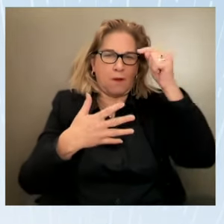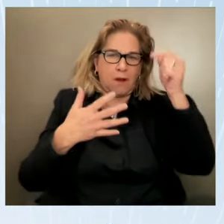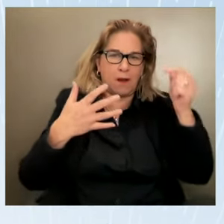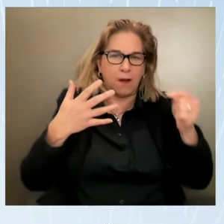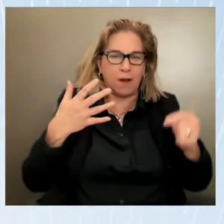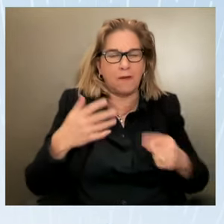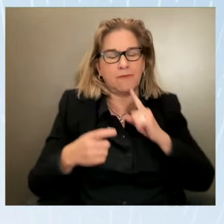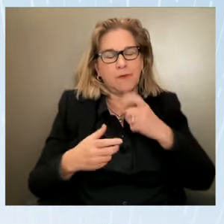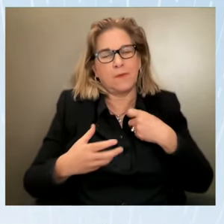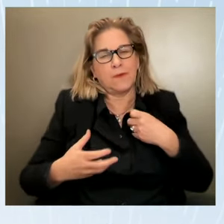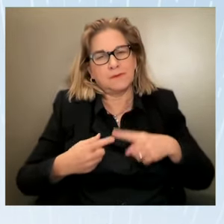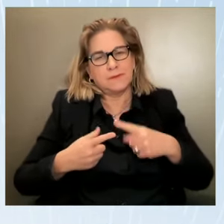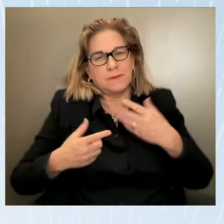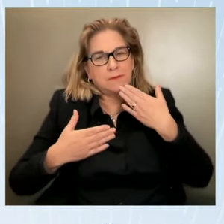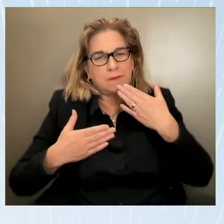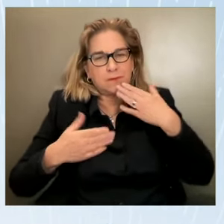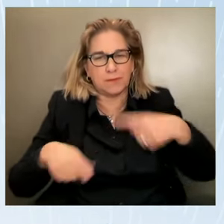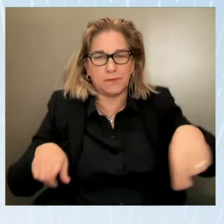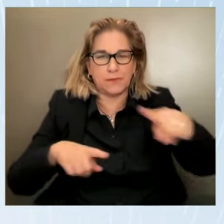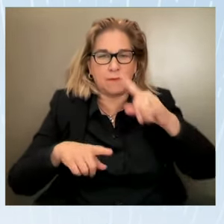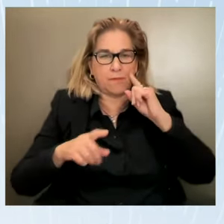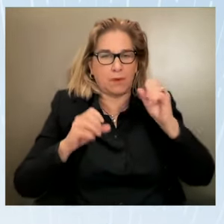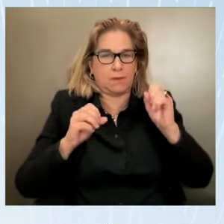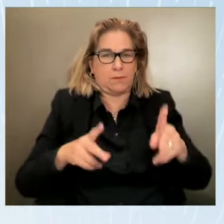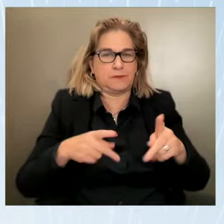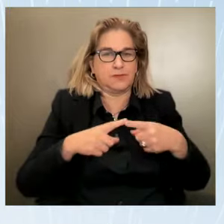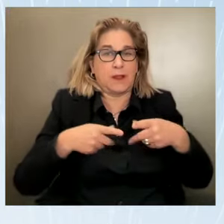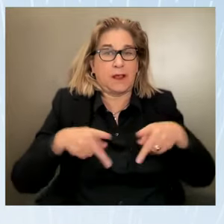working closely with my colleagues in the coming months.